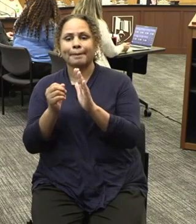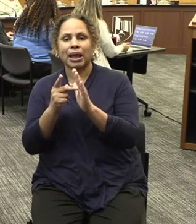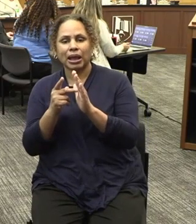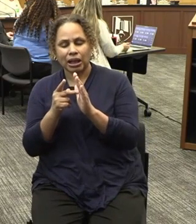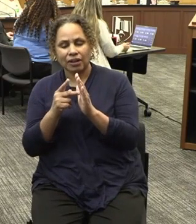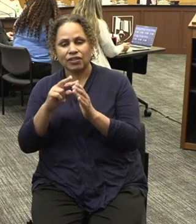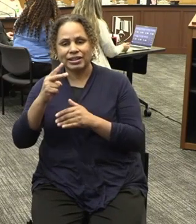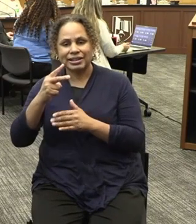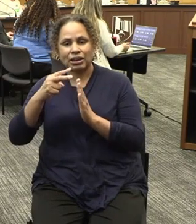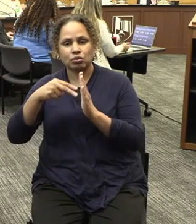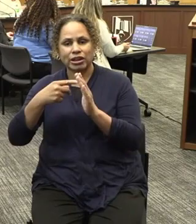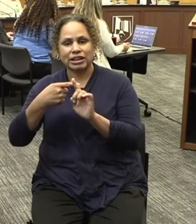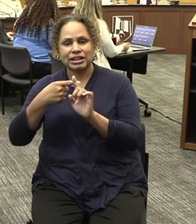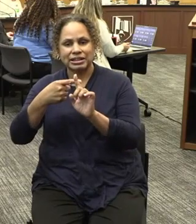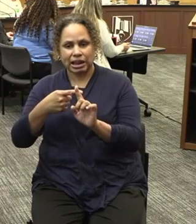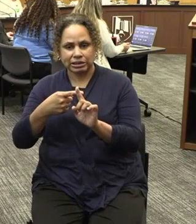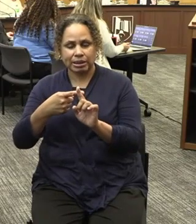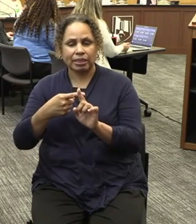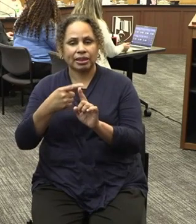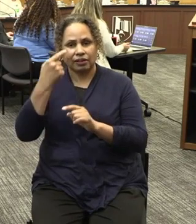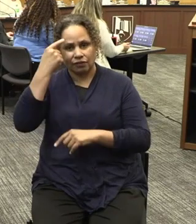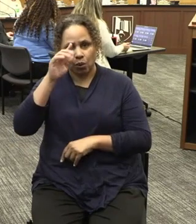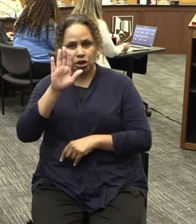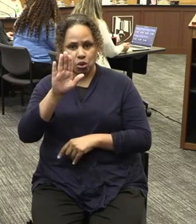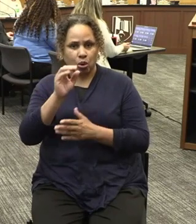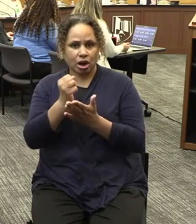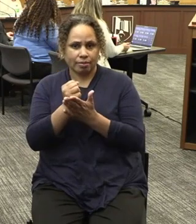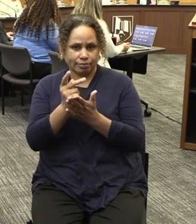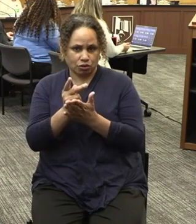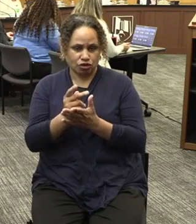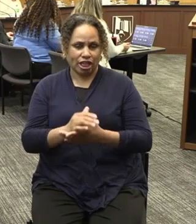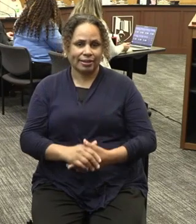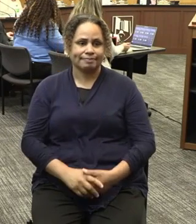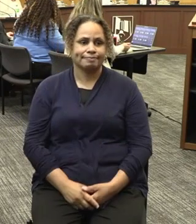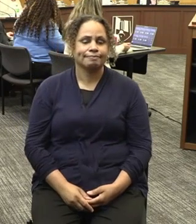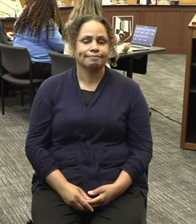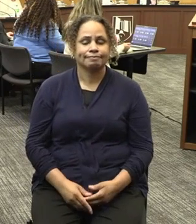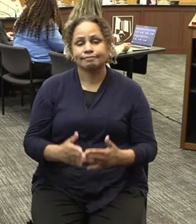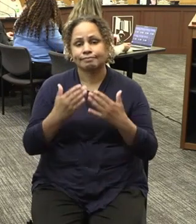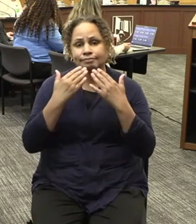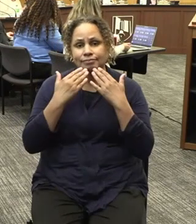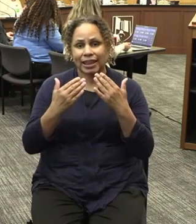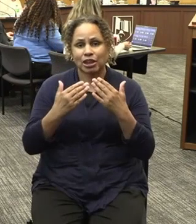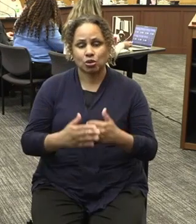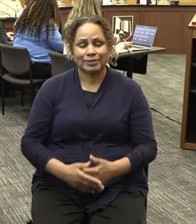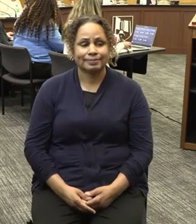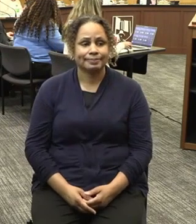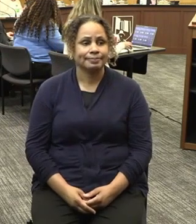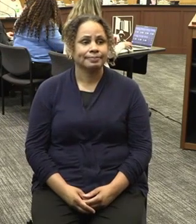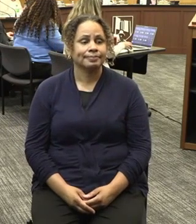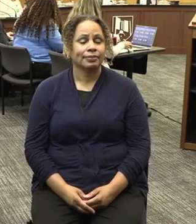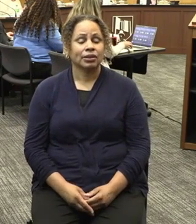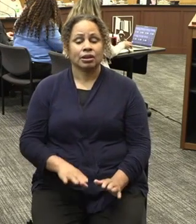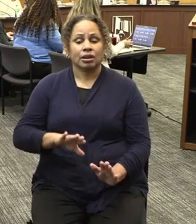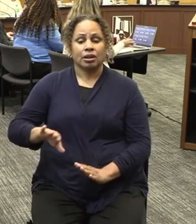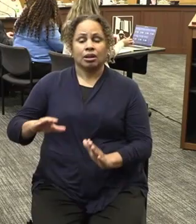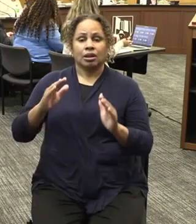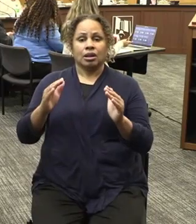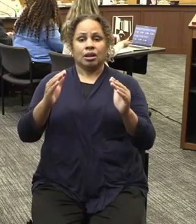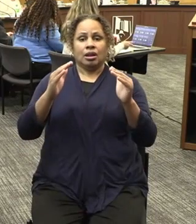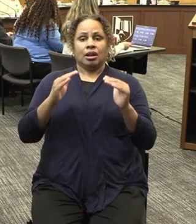next month, and that would be for your approval. Thank you. Thank you. Item